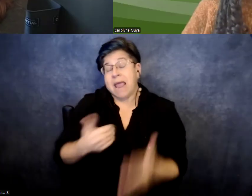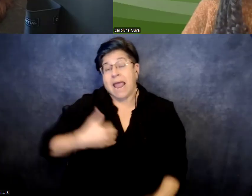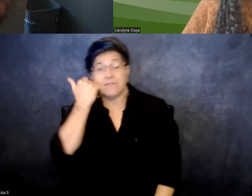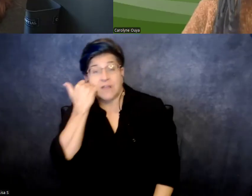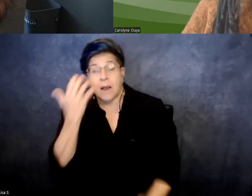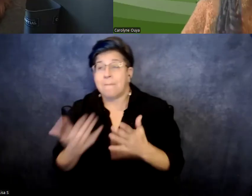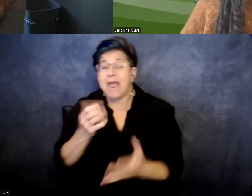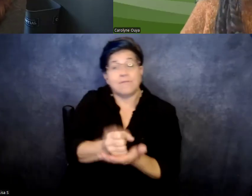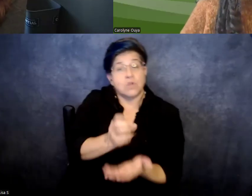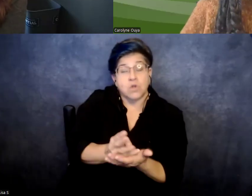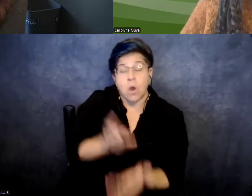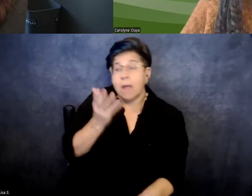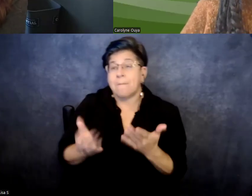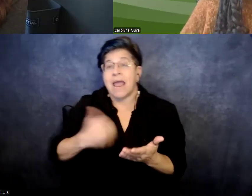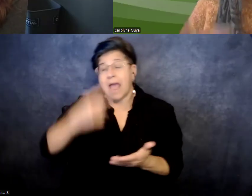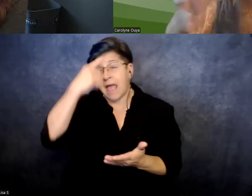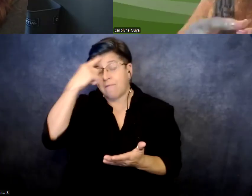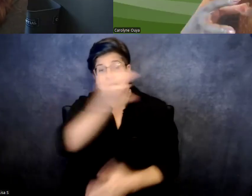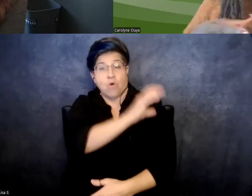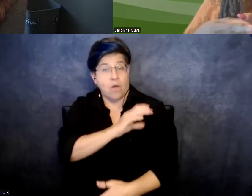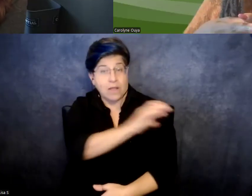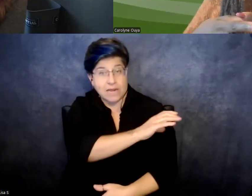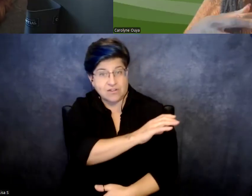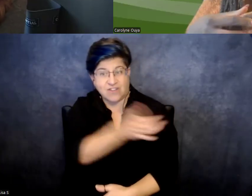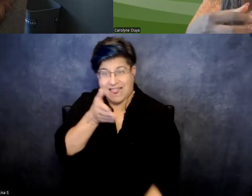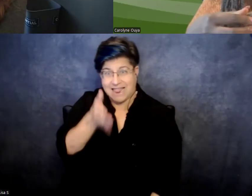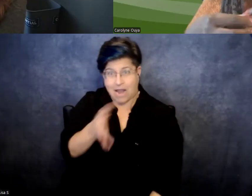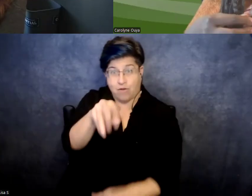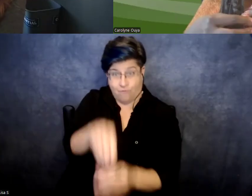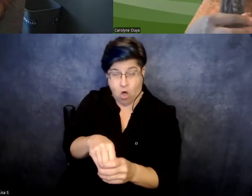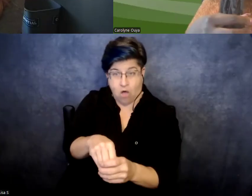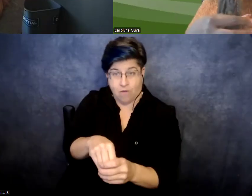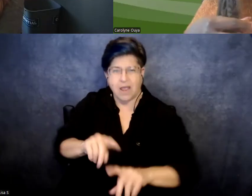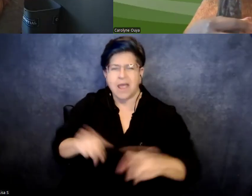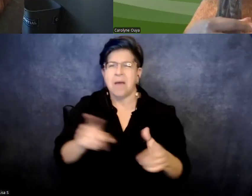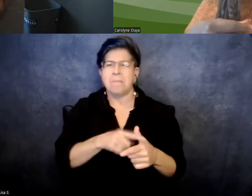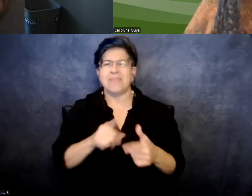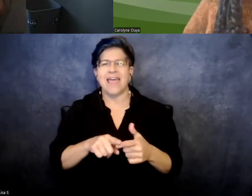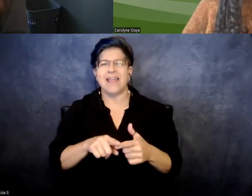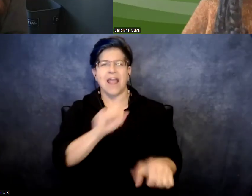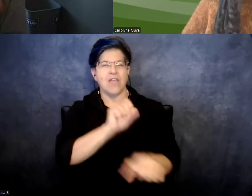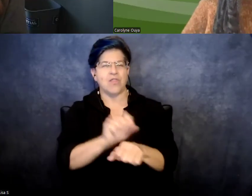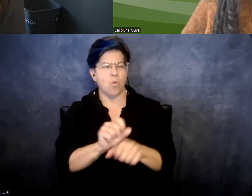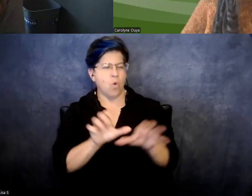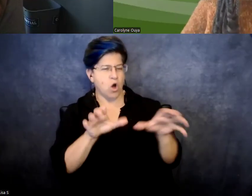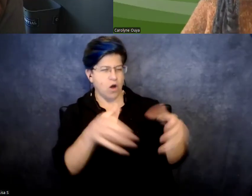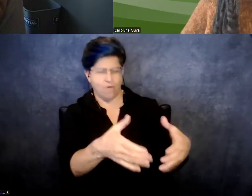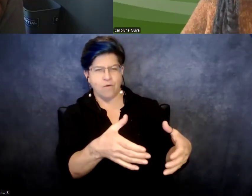social worker, we might have a mental clinician that's at the table. But then that workforce employment or